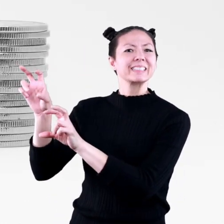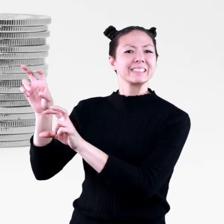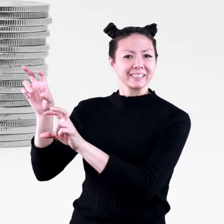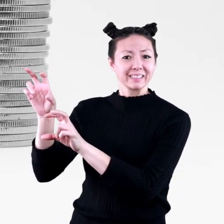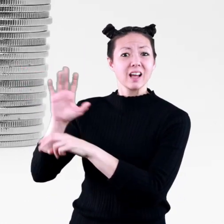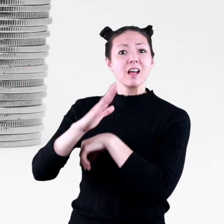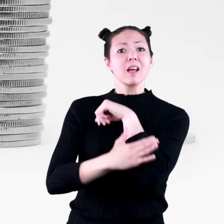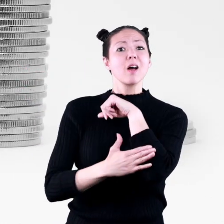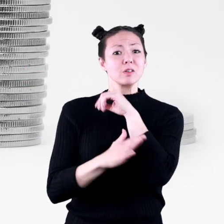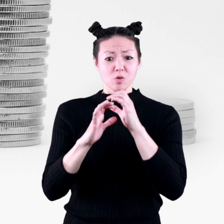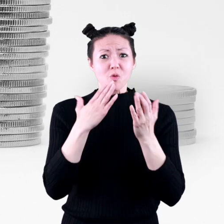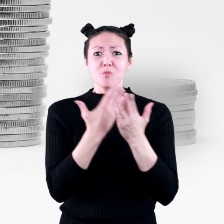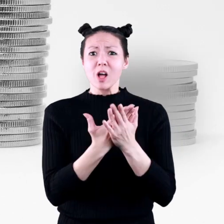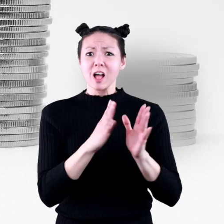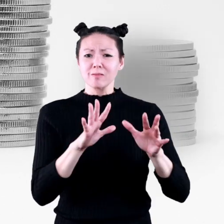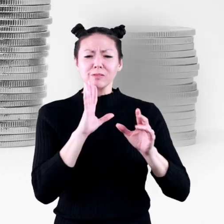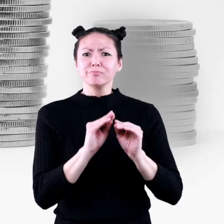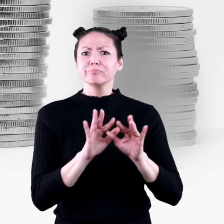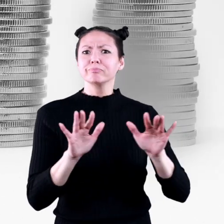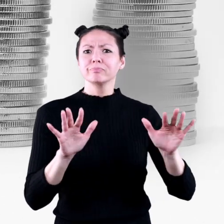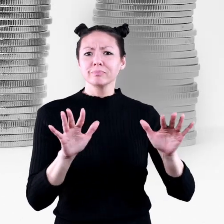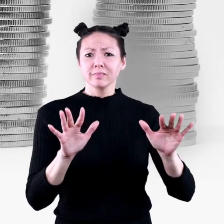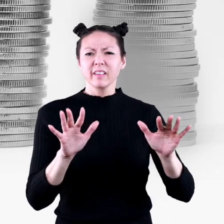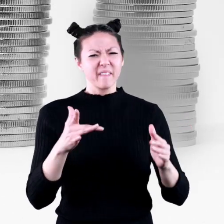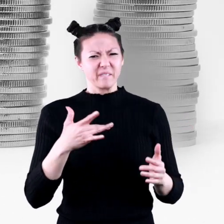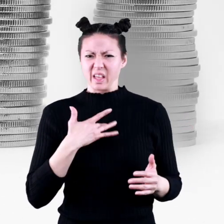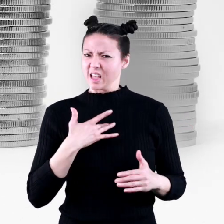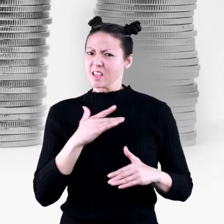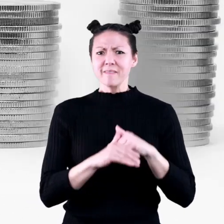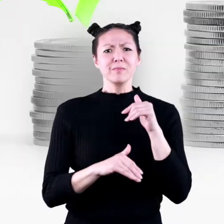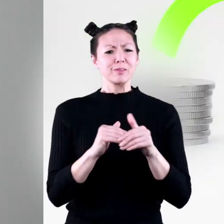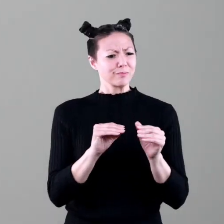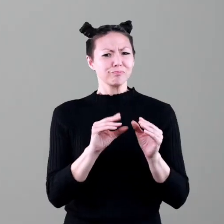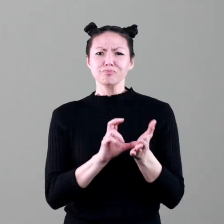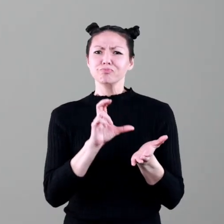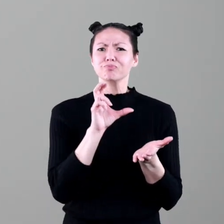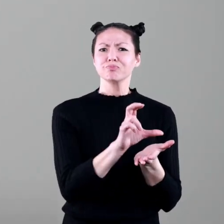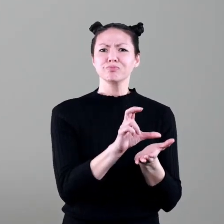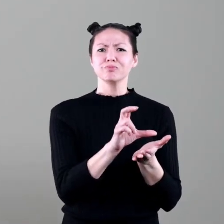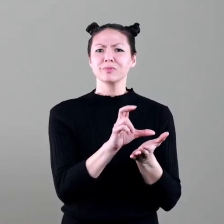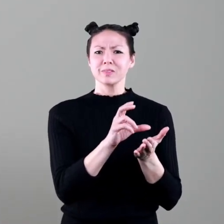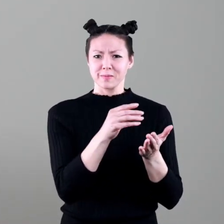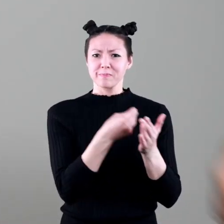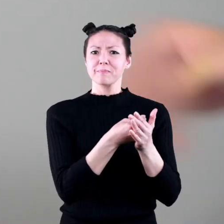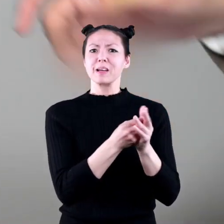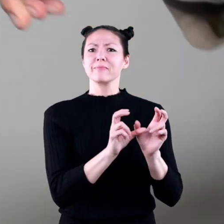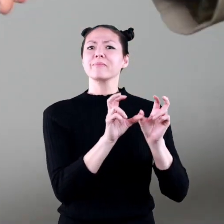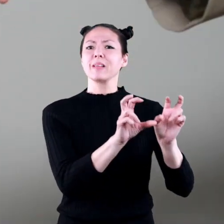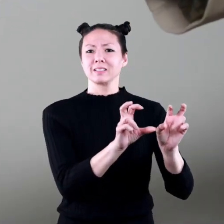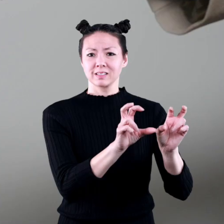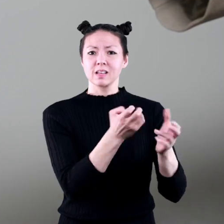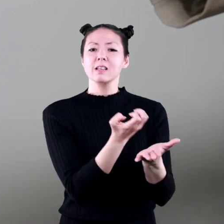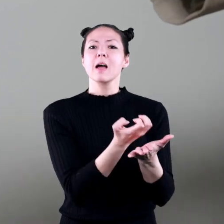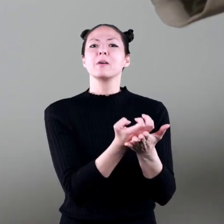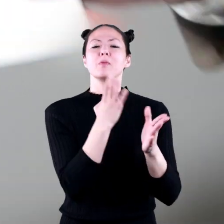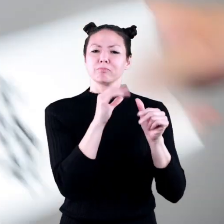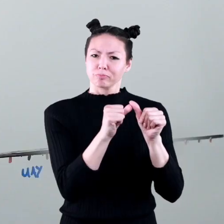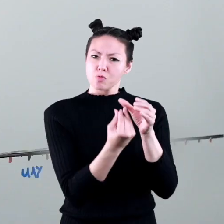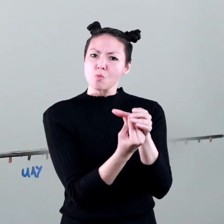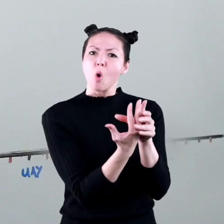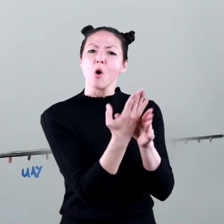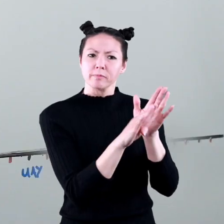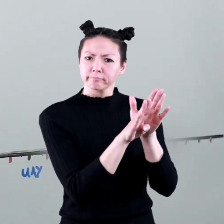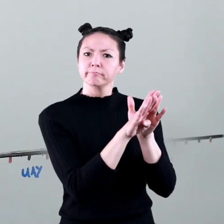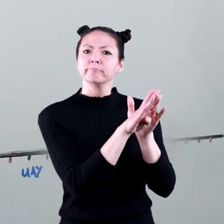those companies, and the entire country will continue to do well. So they feel comfortable putting their money into stocks and bonds.